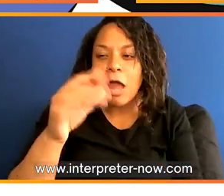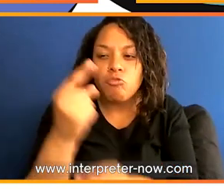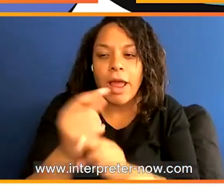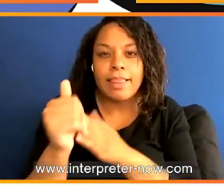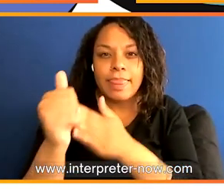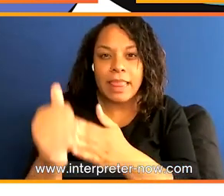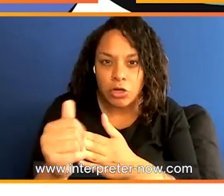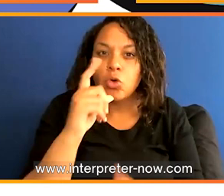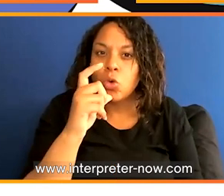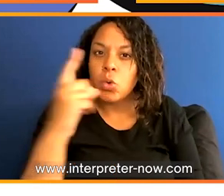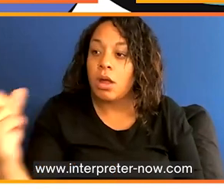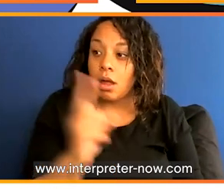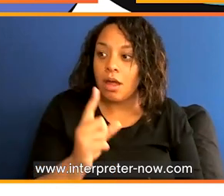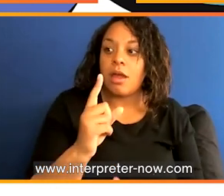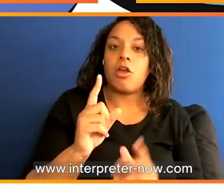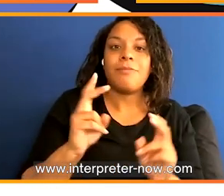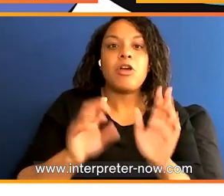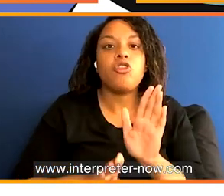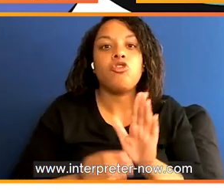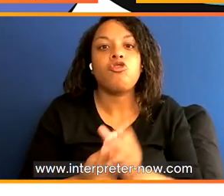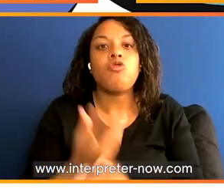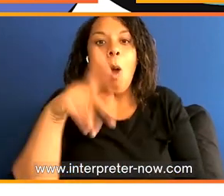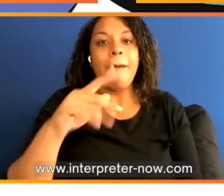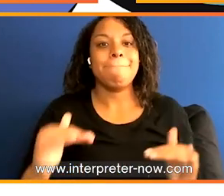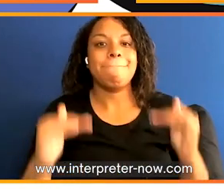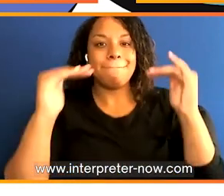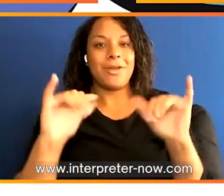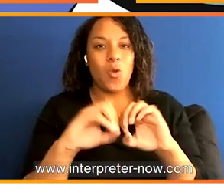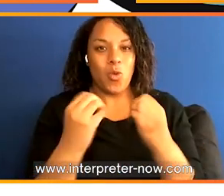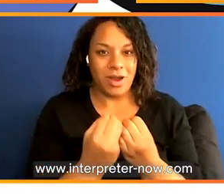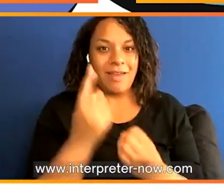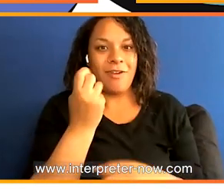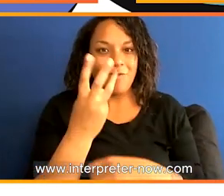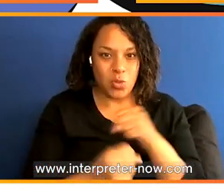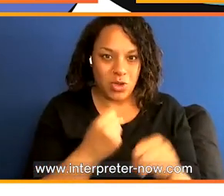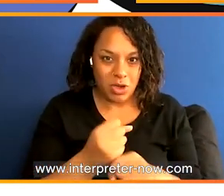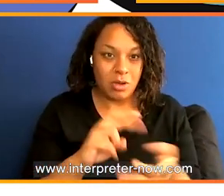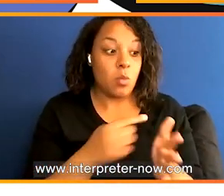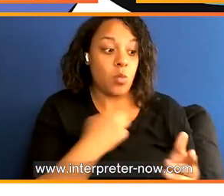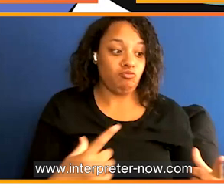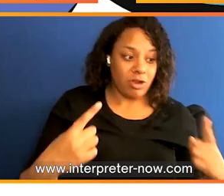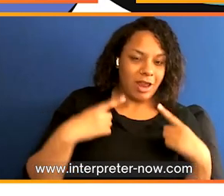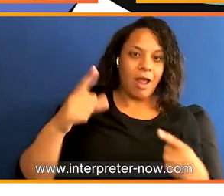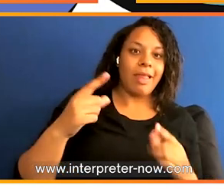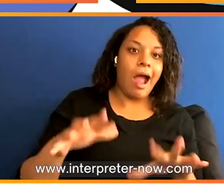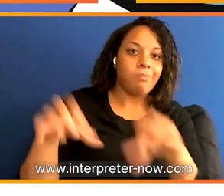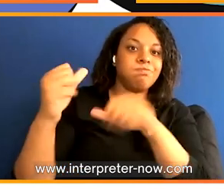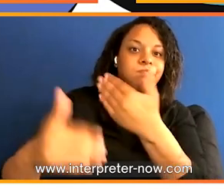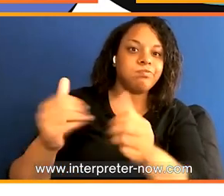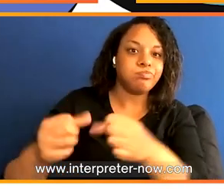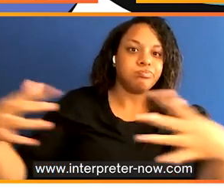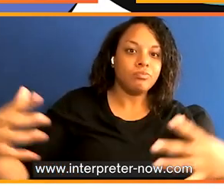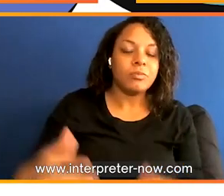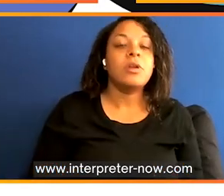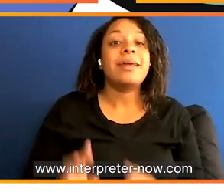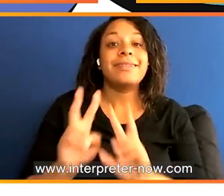and find the right leader who then can grow up in this organization for the next couple of years so that they really understand